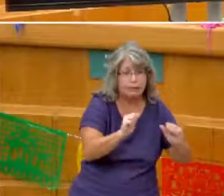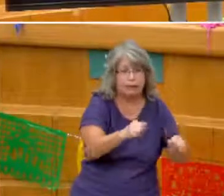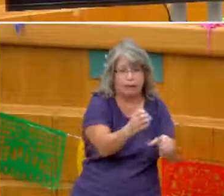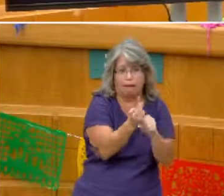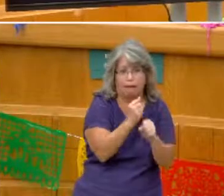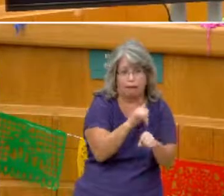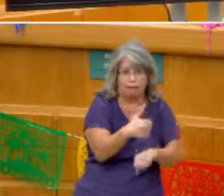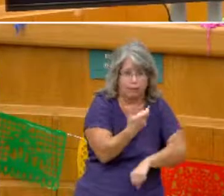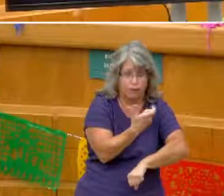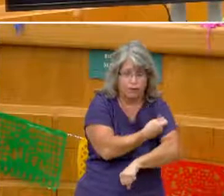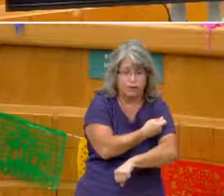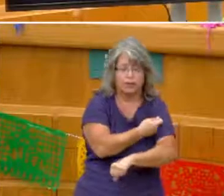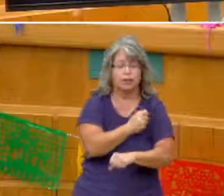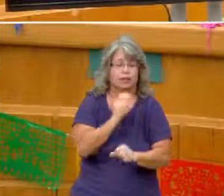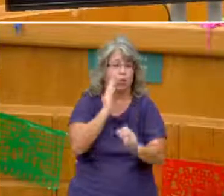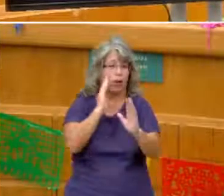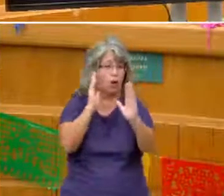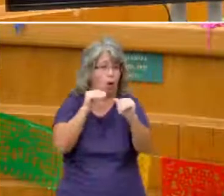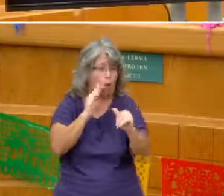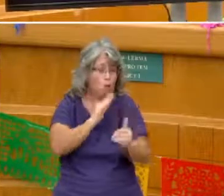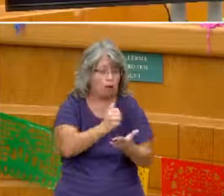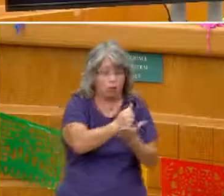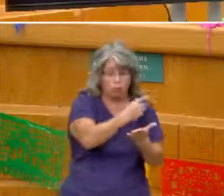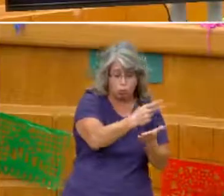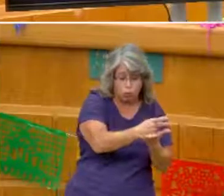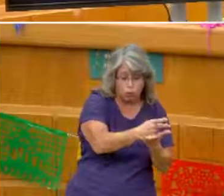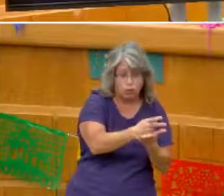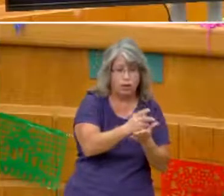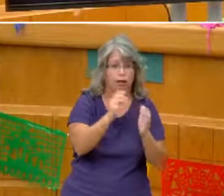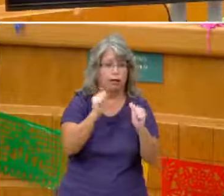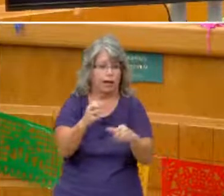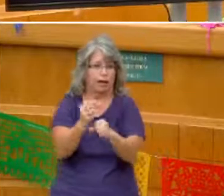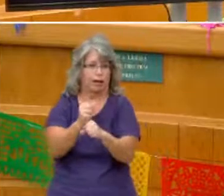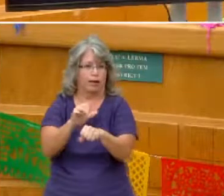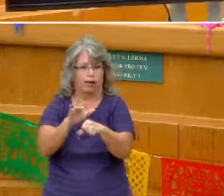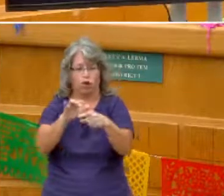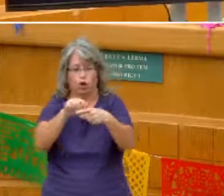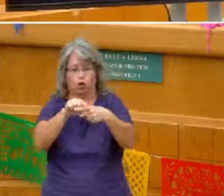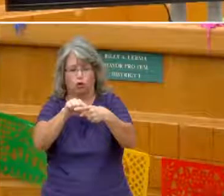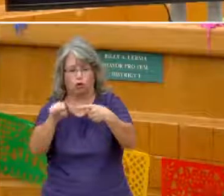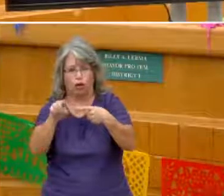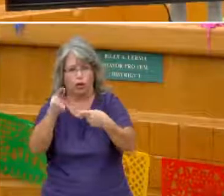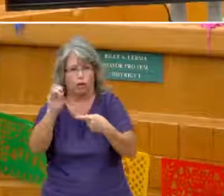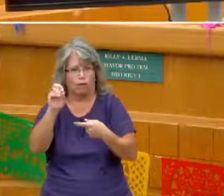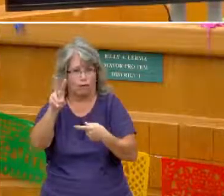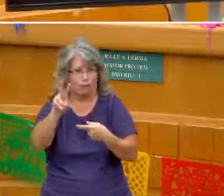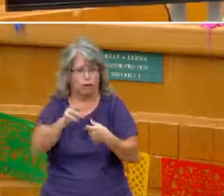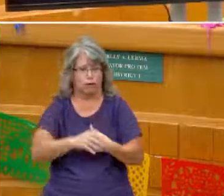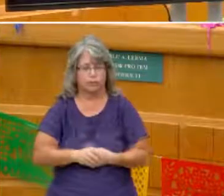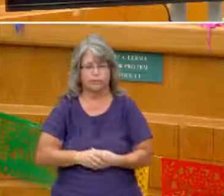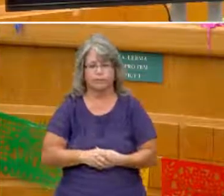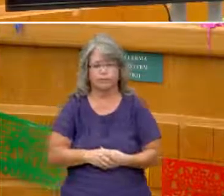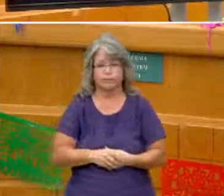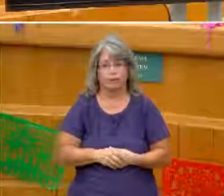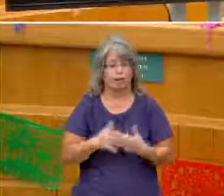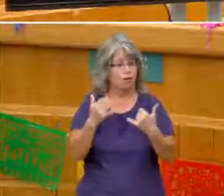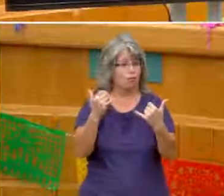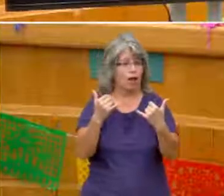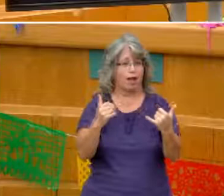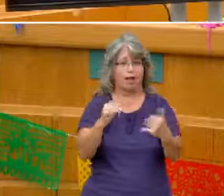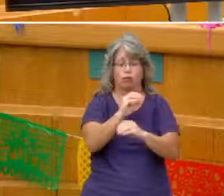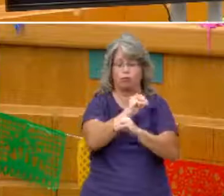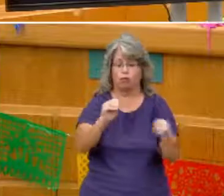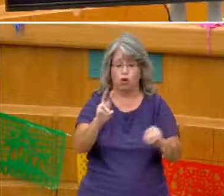we're hoping that it'll come out by early November. No vaccines are currently available for children under the age of 12, and only